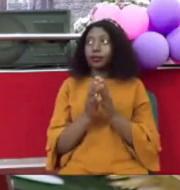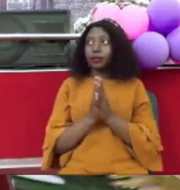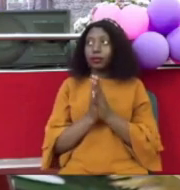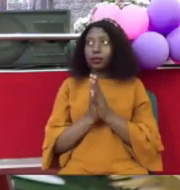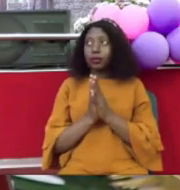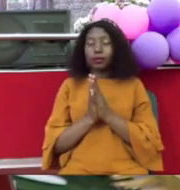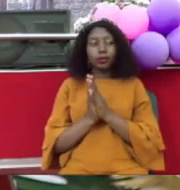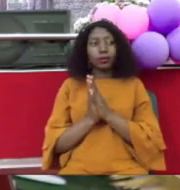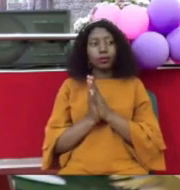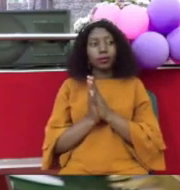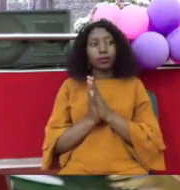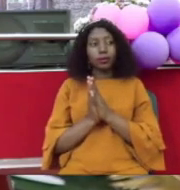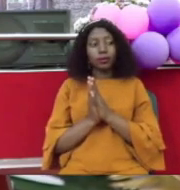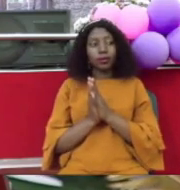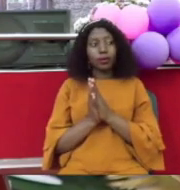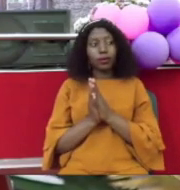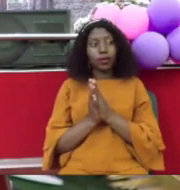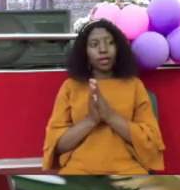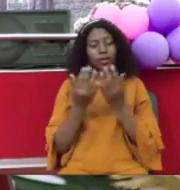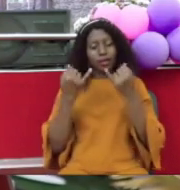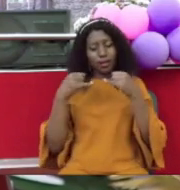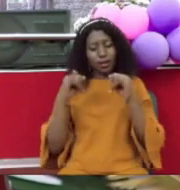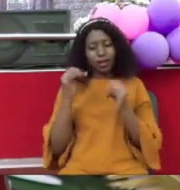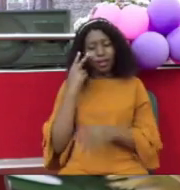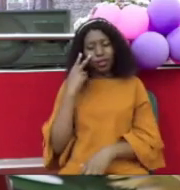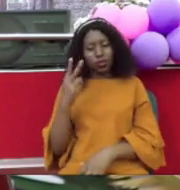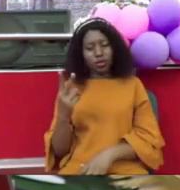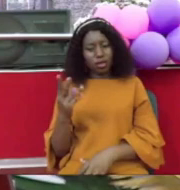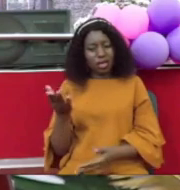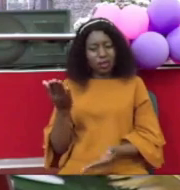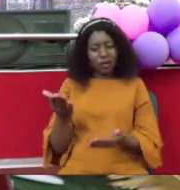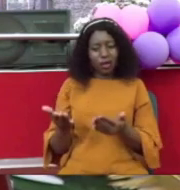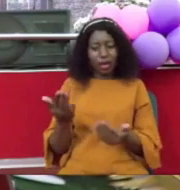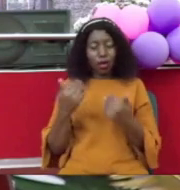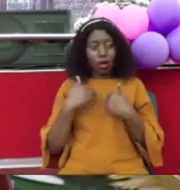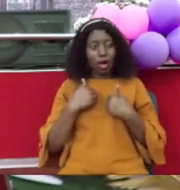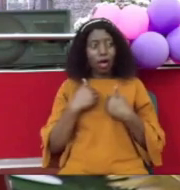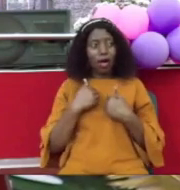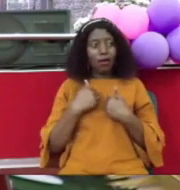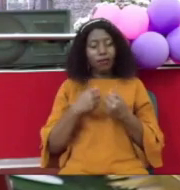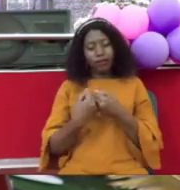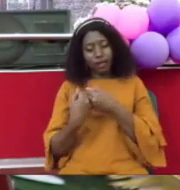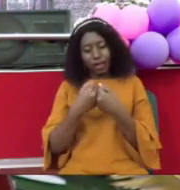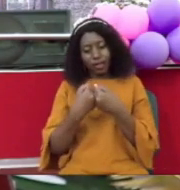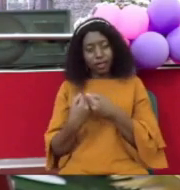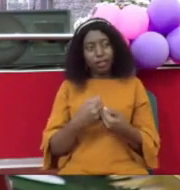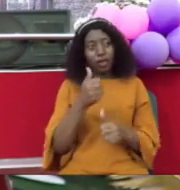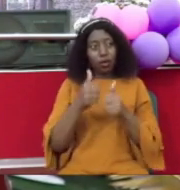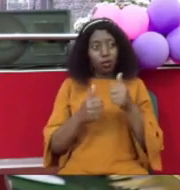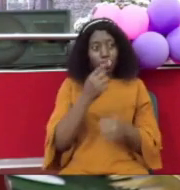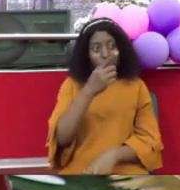Just try to see what, do you have difficulties that you think you have contributed to? Kuna shida ama magumu ambayo wewe